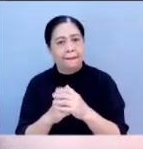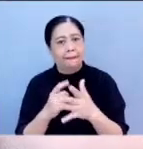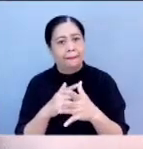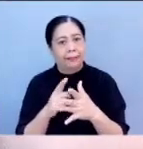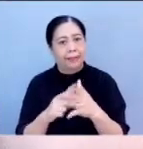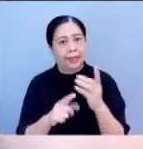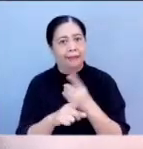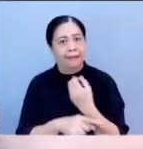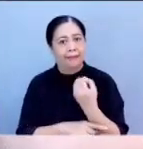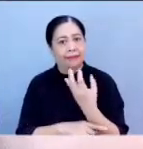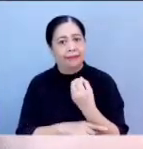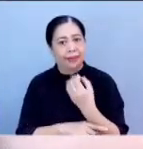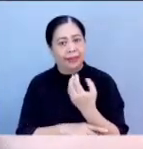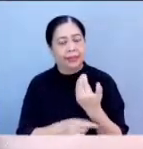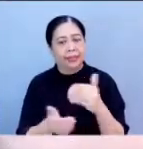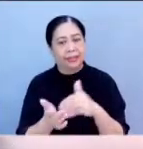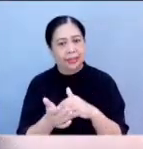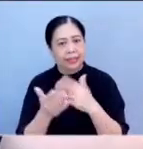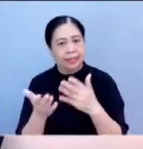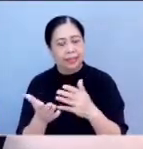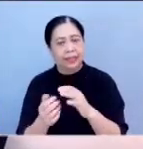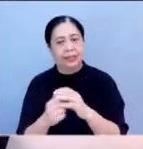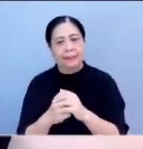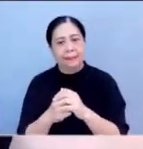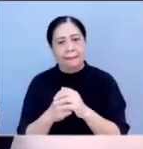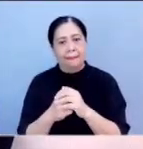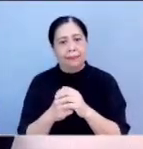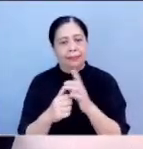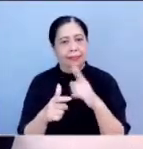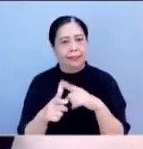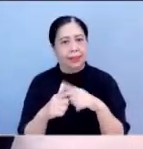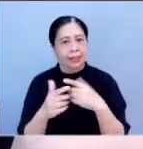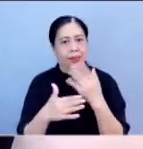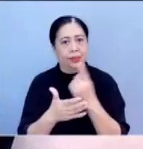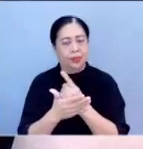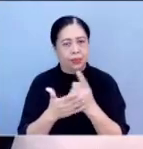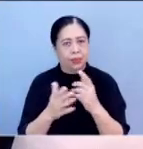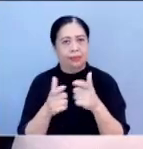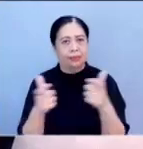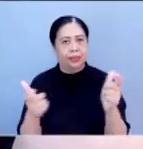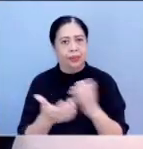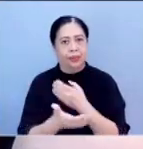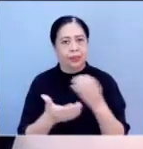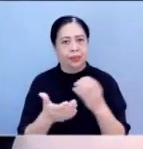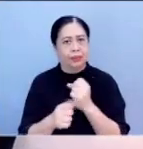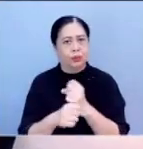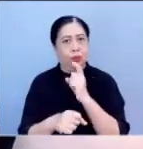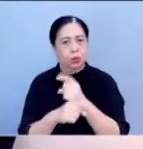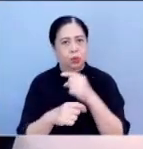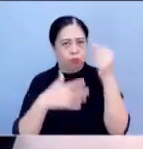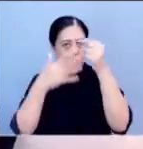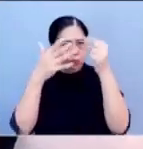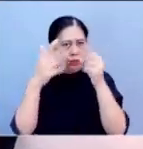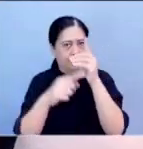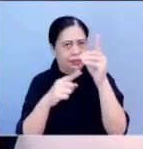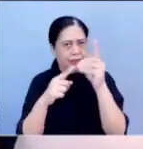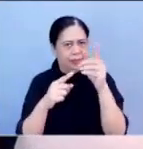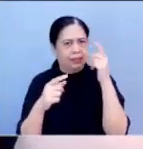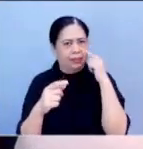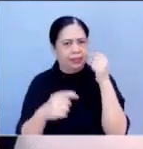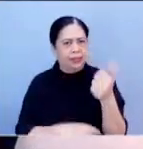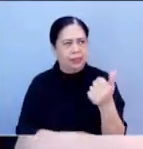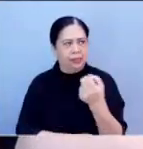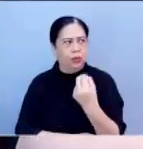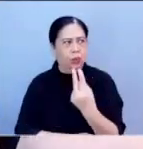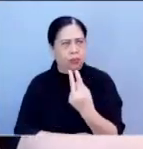December 15th, again, she's gonna be at Aromata. And next year, we're doing a big concert with her, too. But make sure you go to those dates. So I think it's the 10th, the 12th,